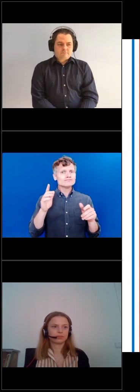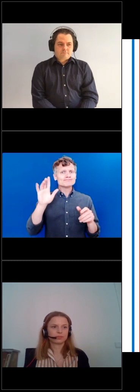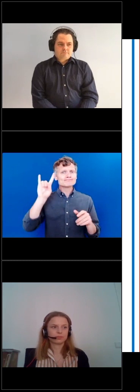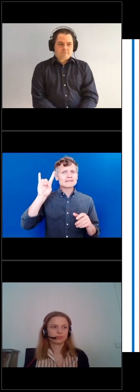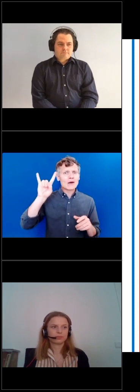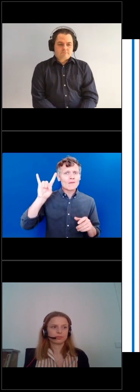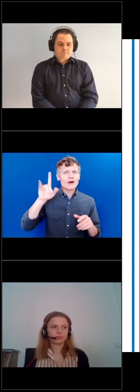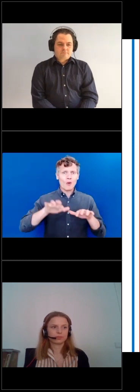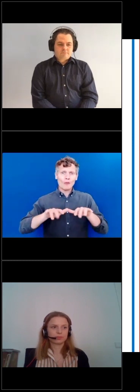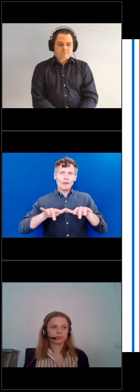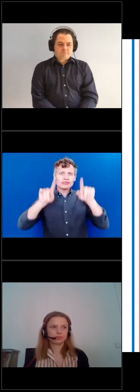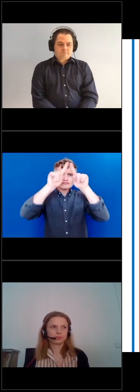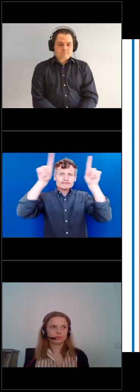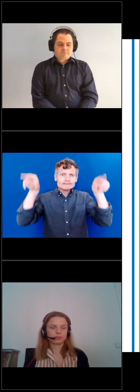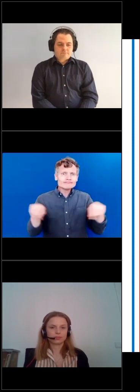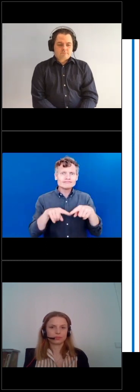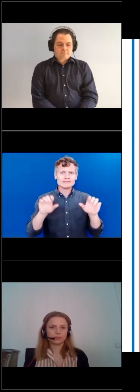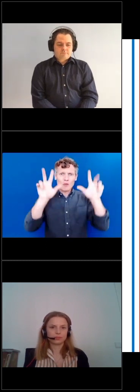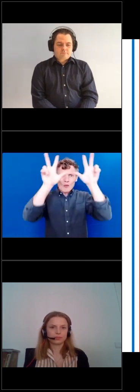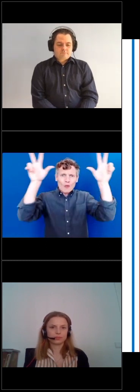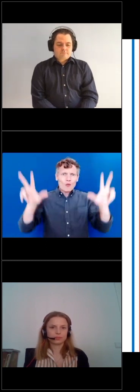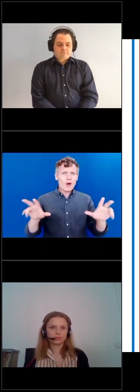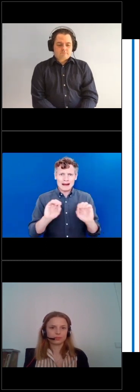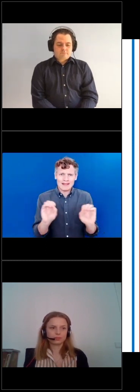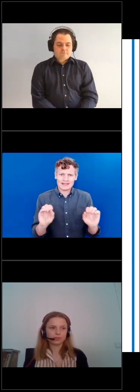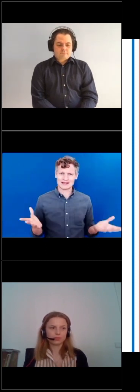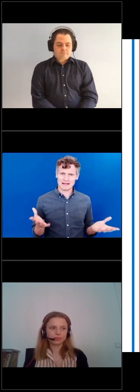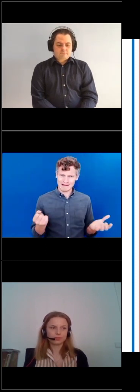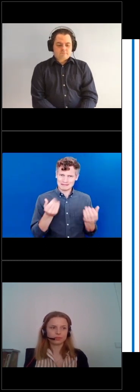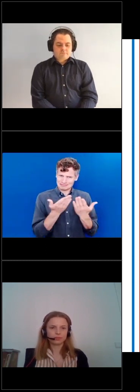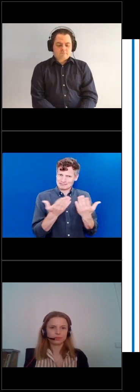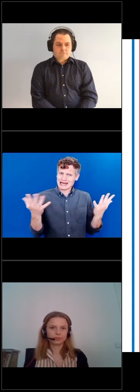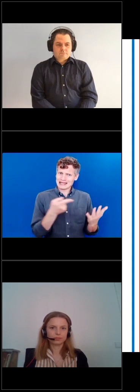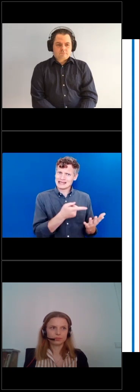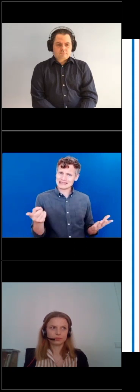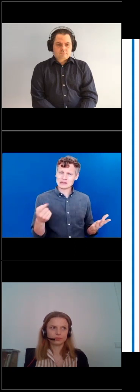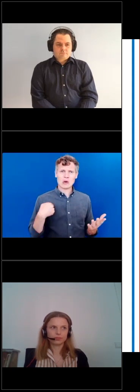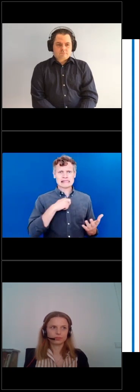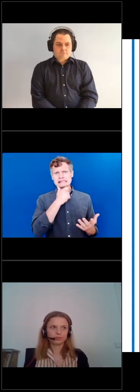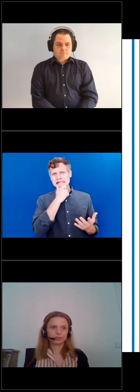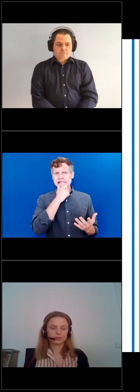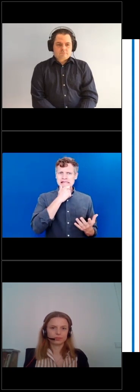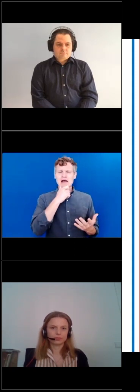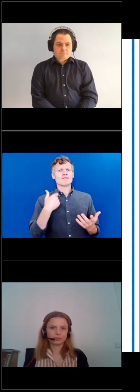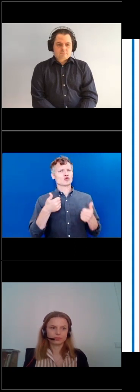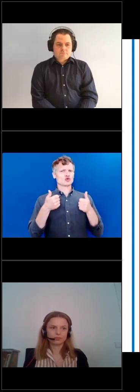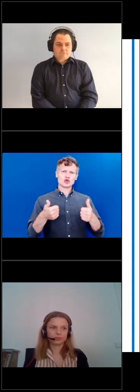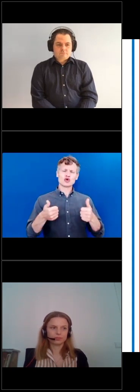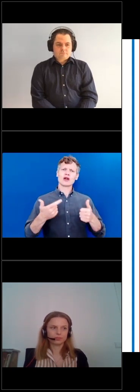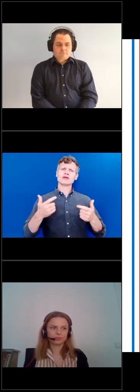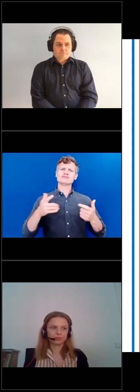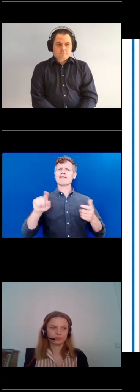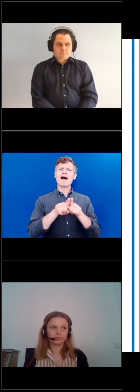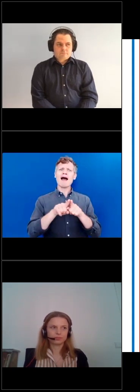having screen on the car, usually like local community car, it will be one